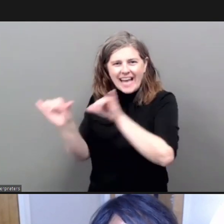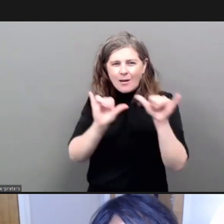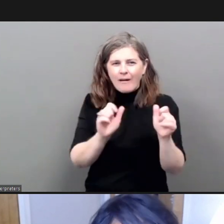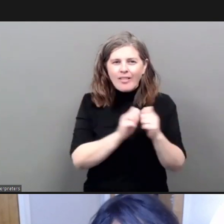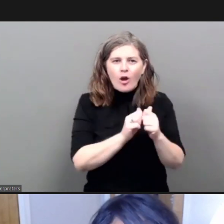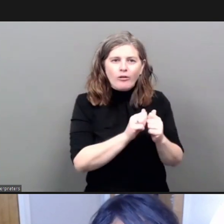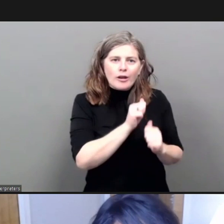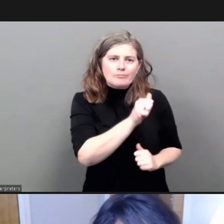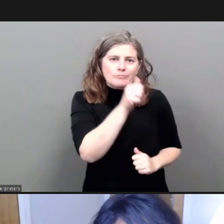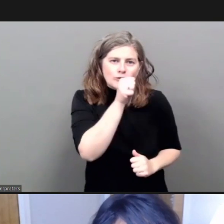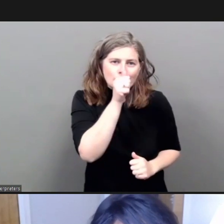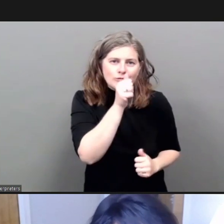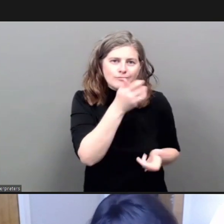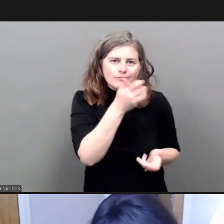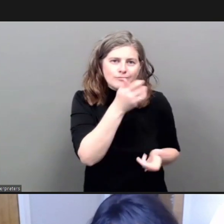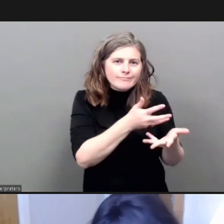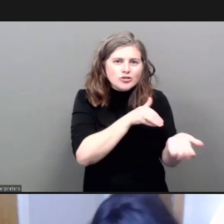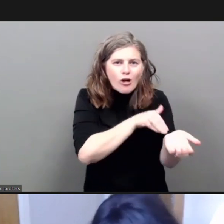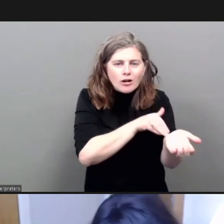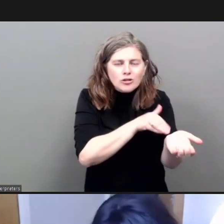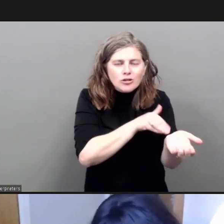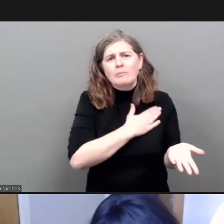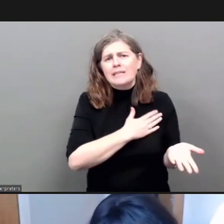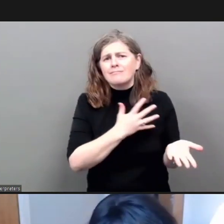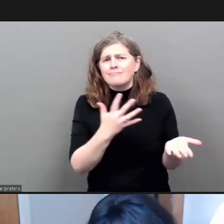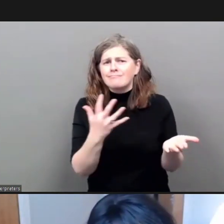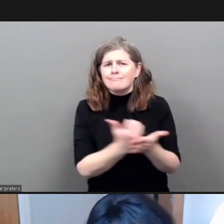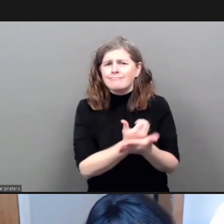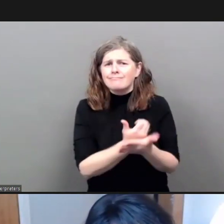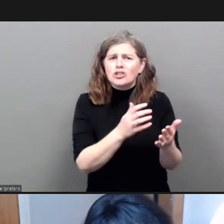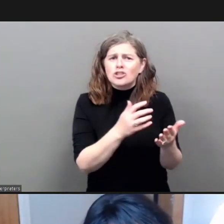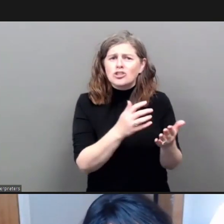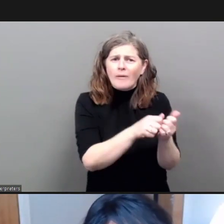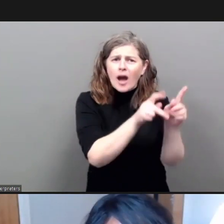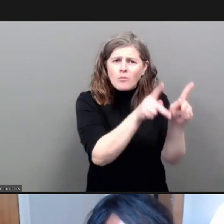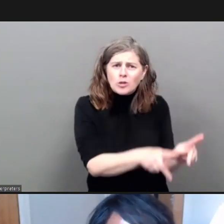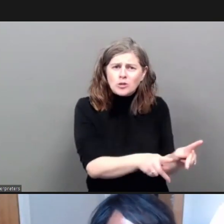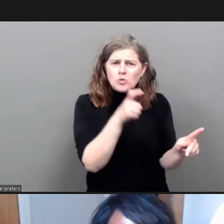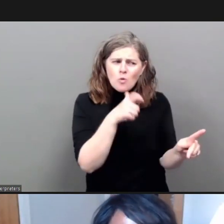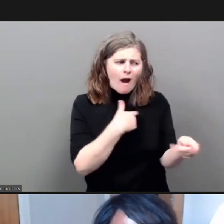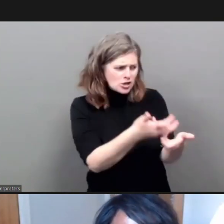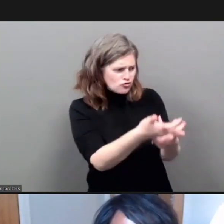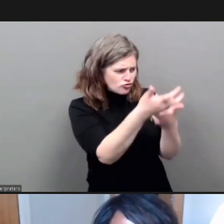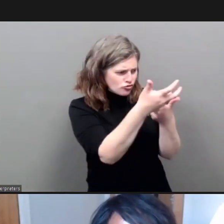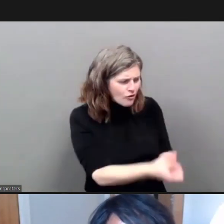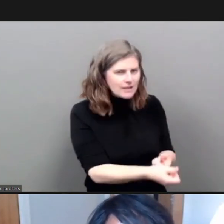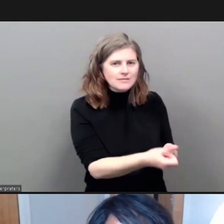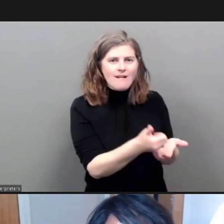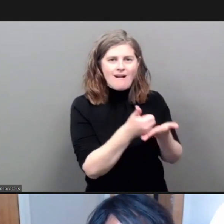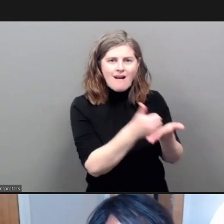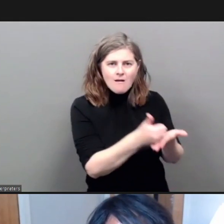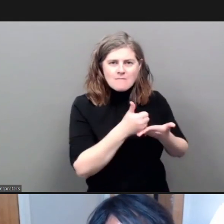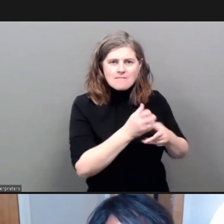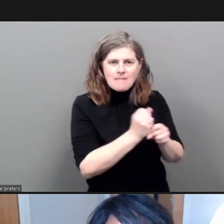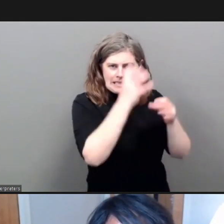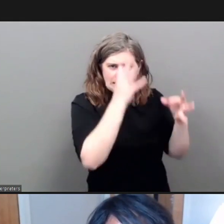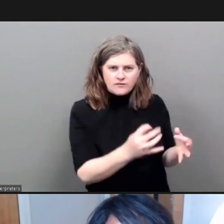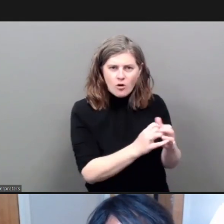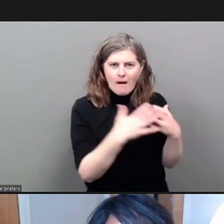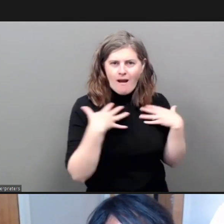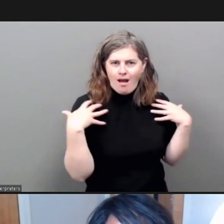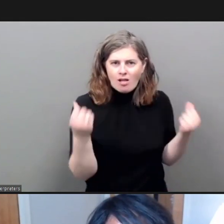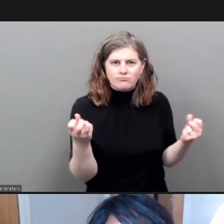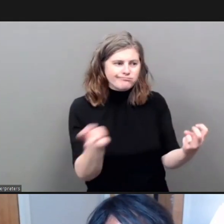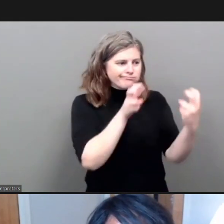their personal practitioners. So talk to that important person in your life who you make healthcare decisions with and make